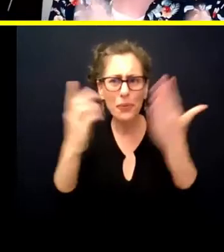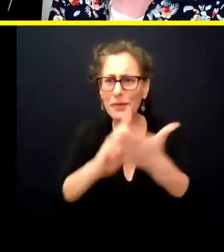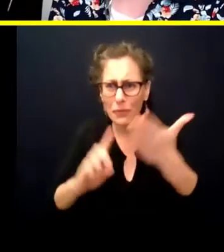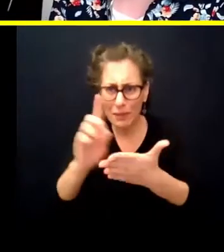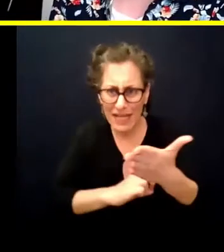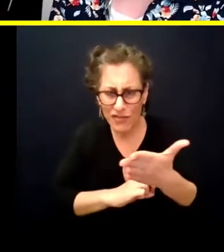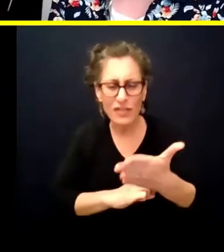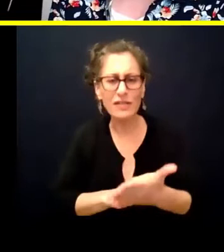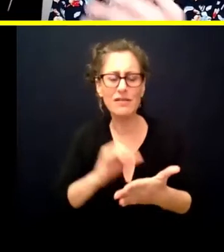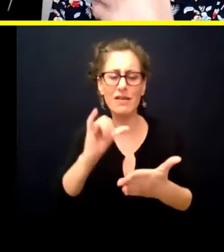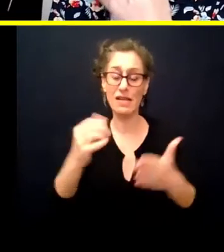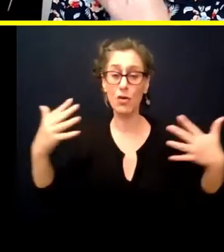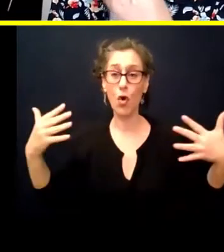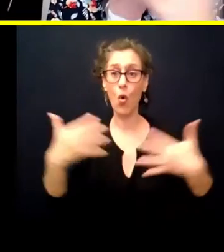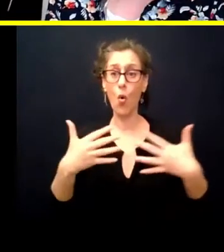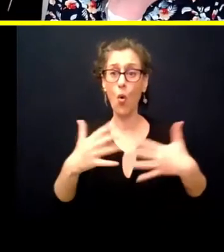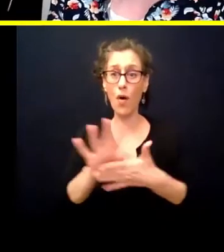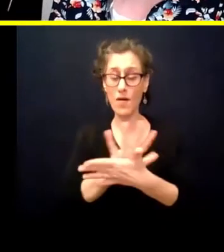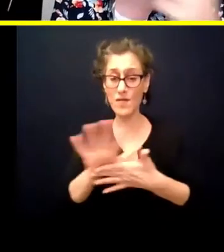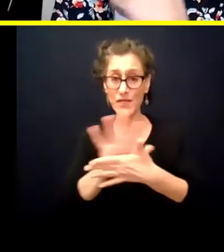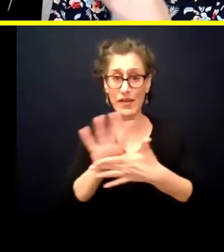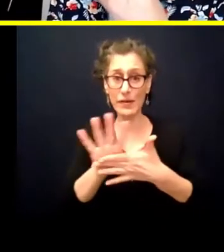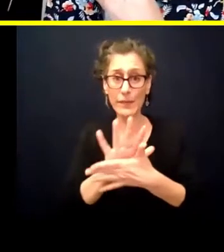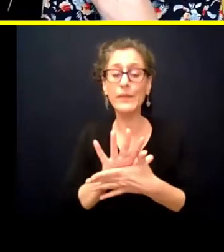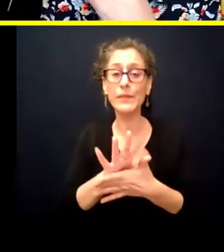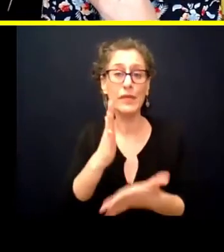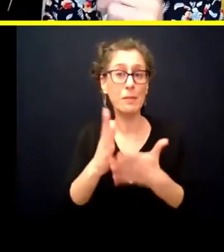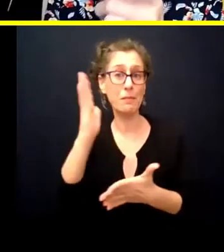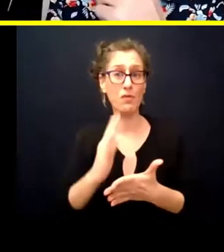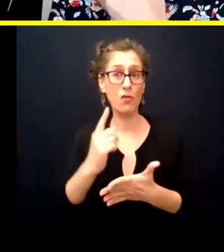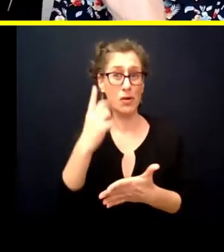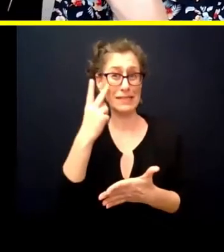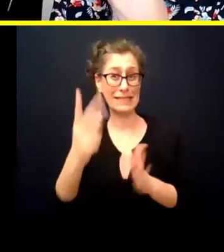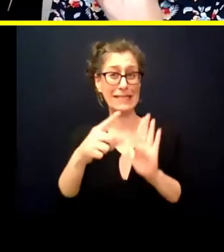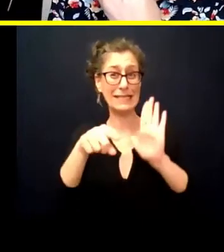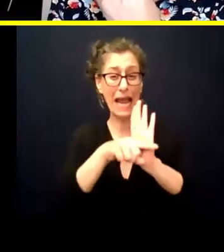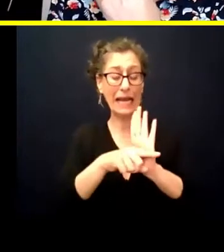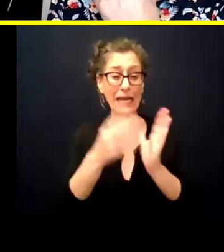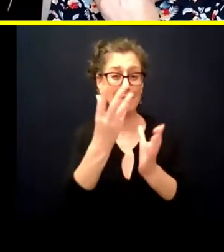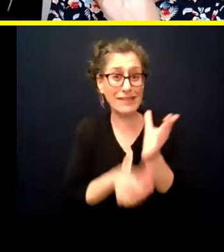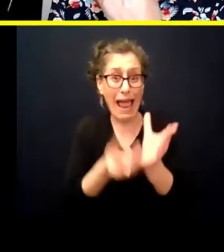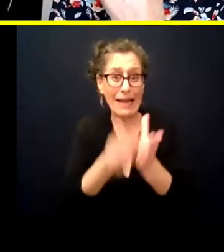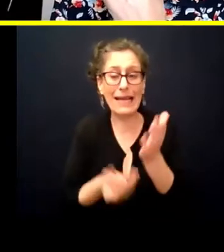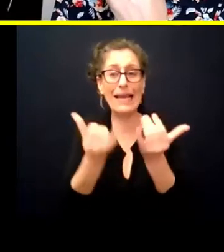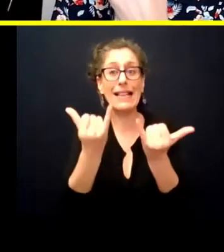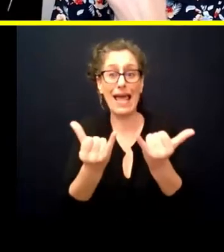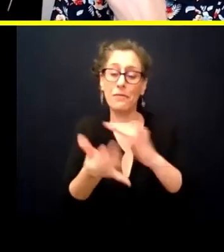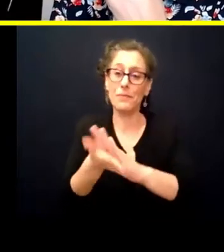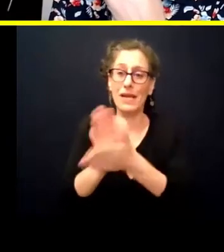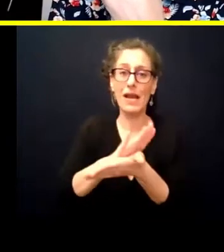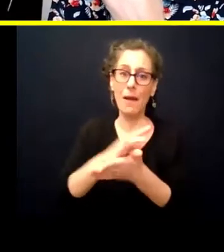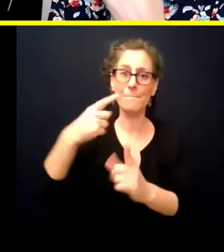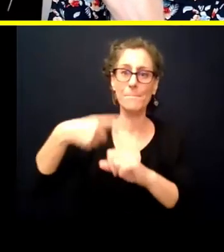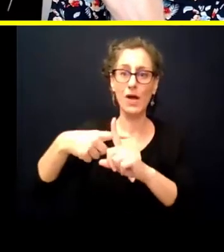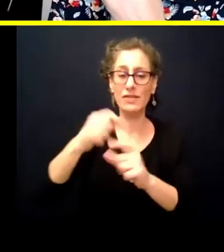in a horror film, those things that might initially be seen as a deficit might become the thing that actually saves you.